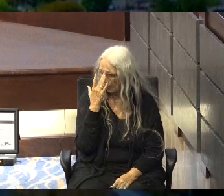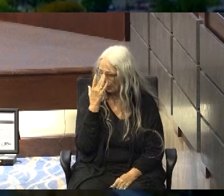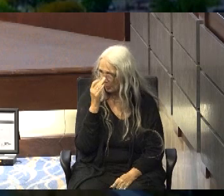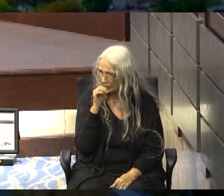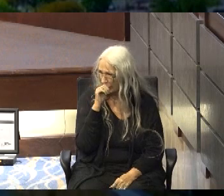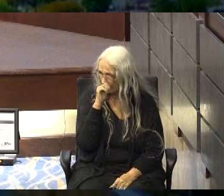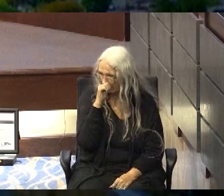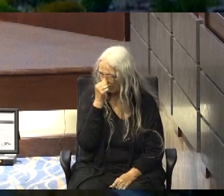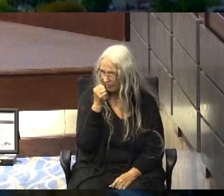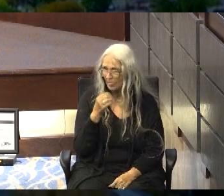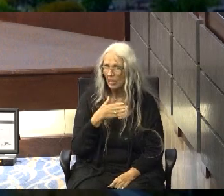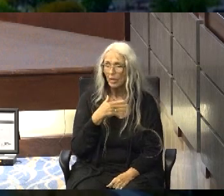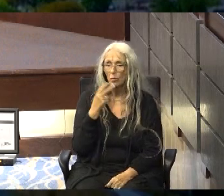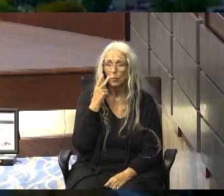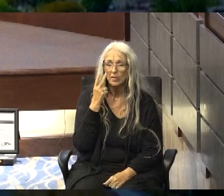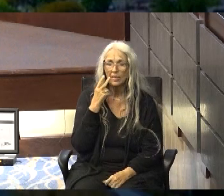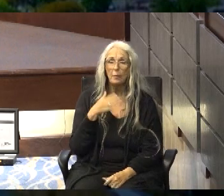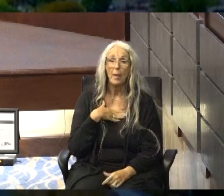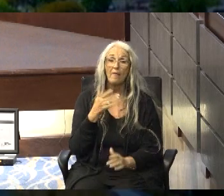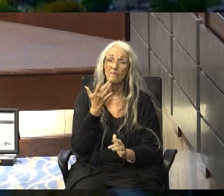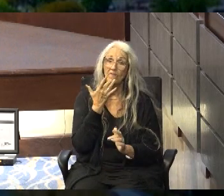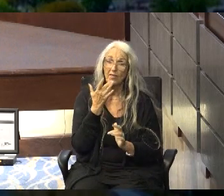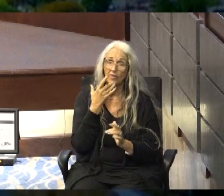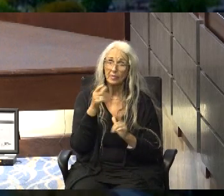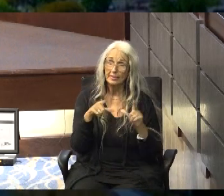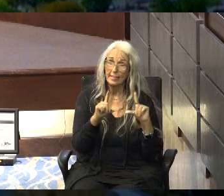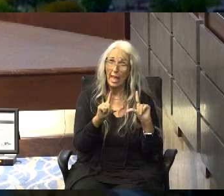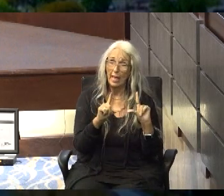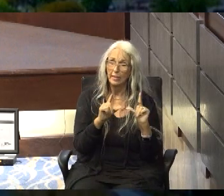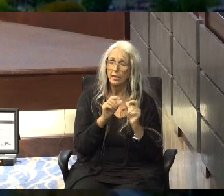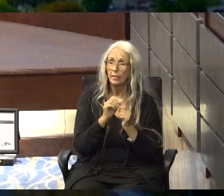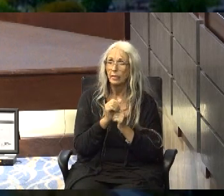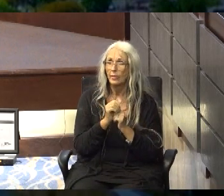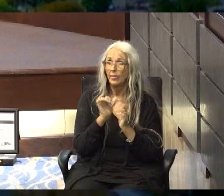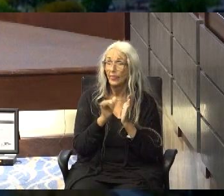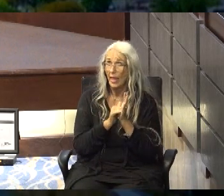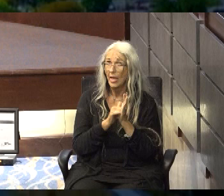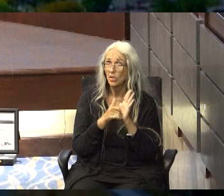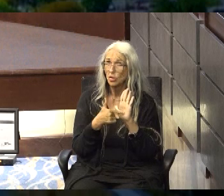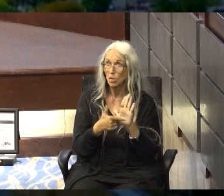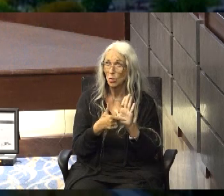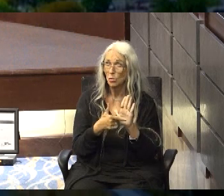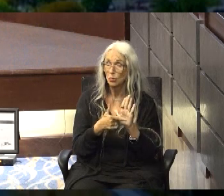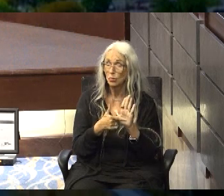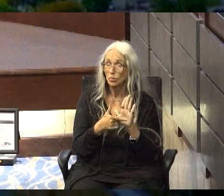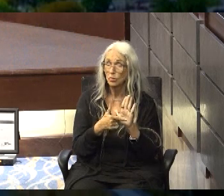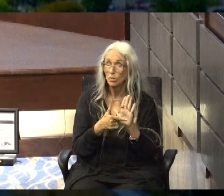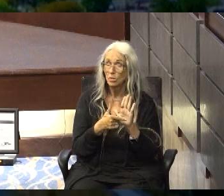see, my favorite slide in the deck that you'll see is the one that shows our